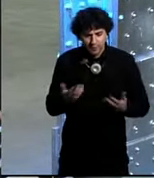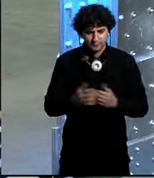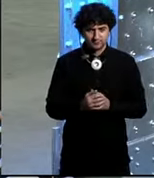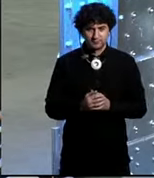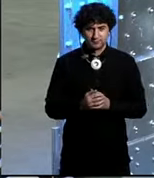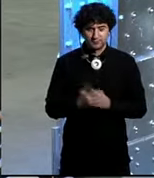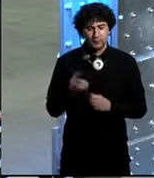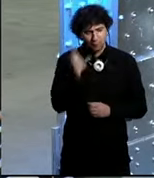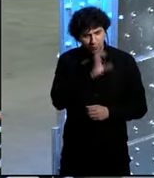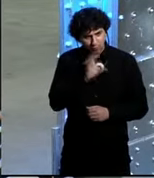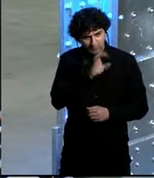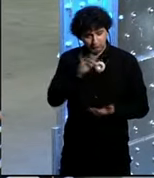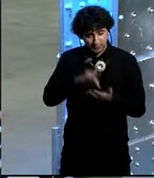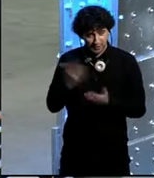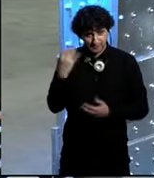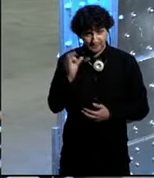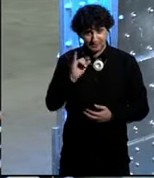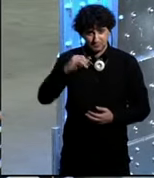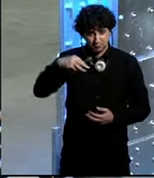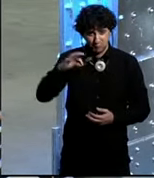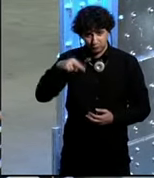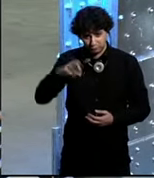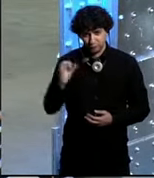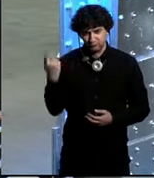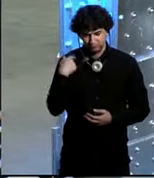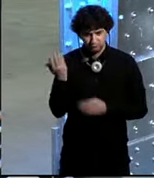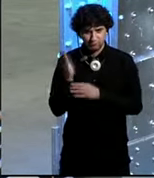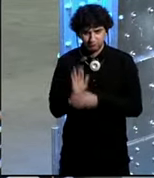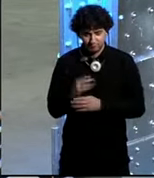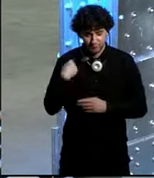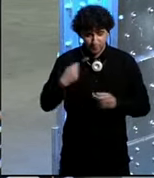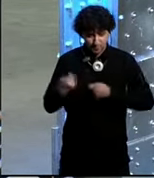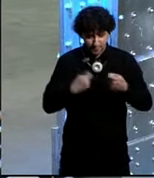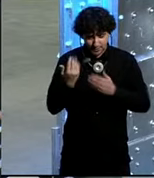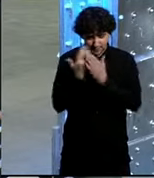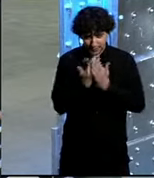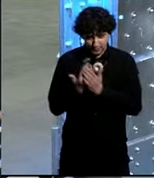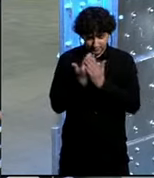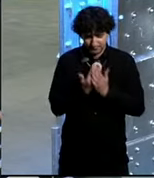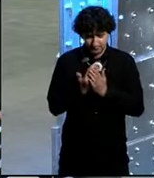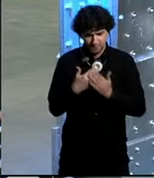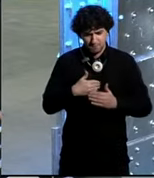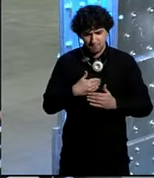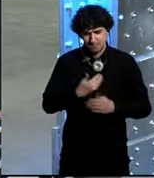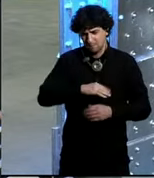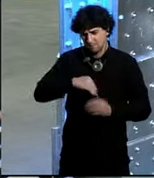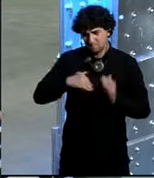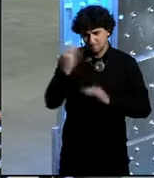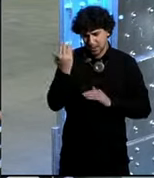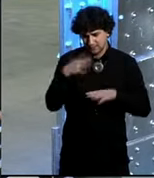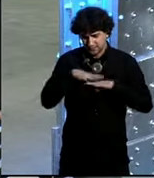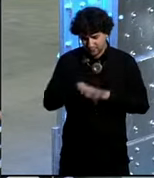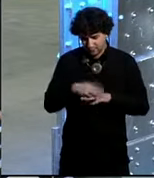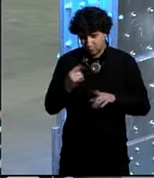what do I represent. And what Simons was saying before about the Maker Studios, the bigger YouTube network in